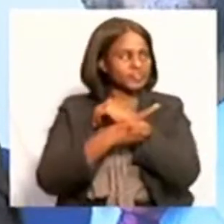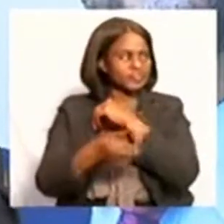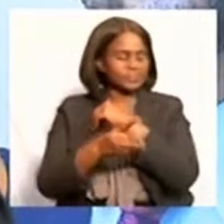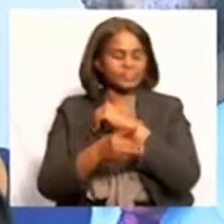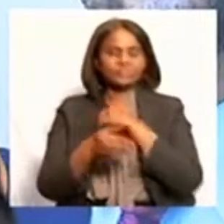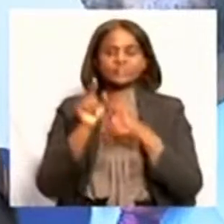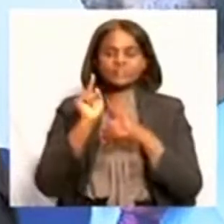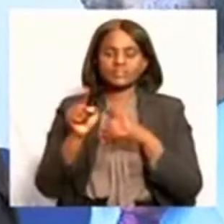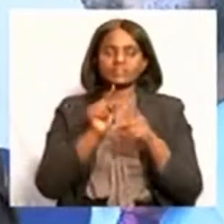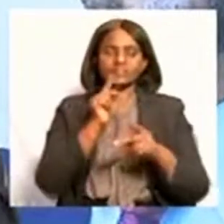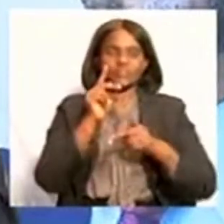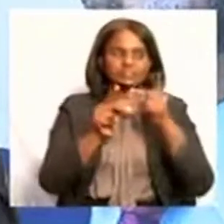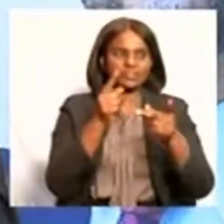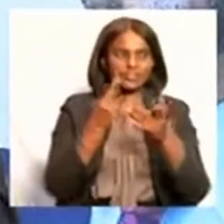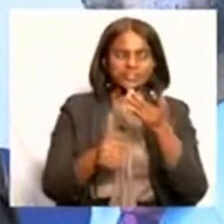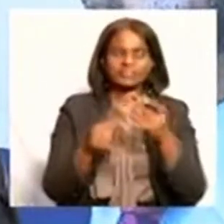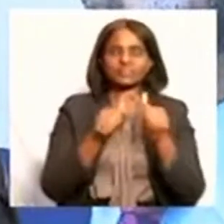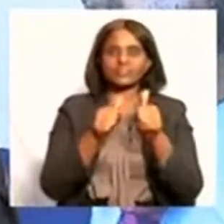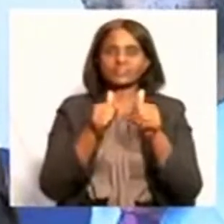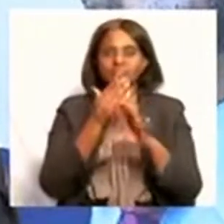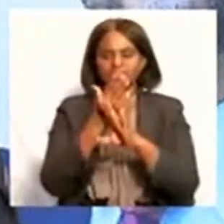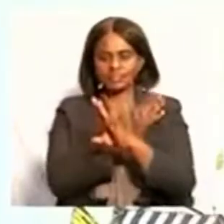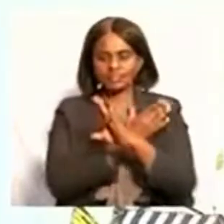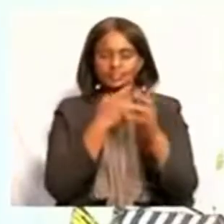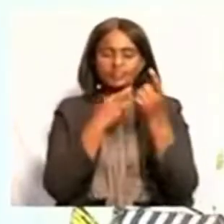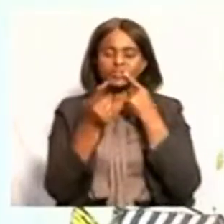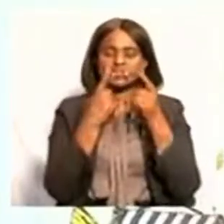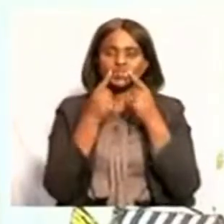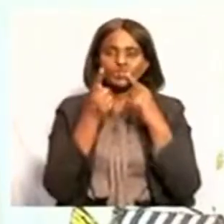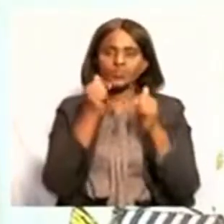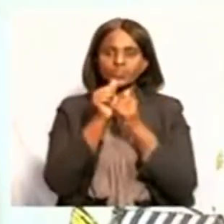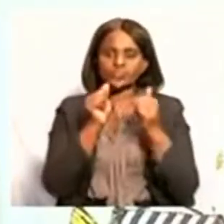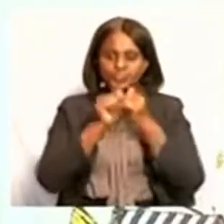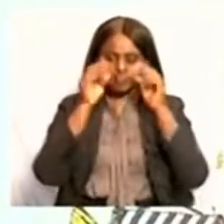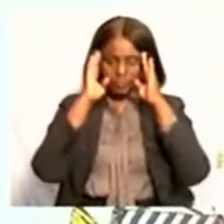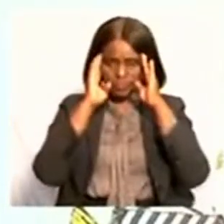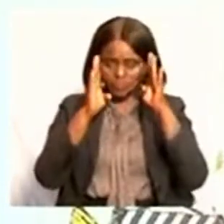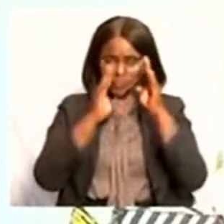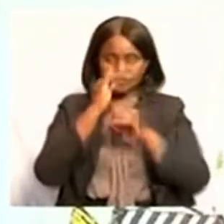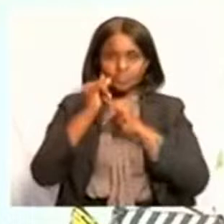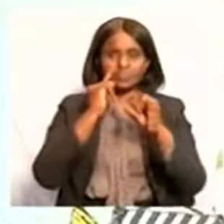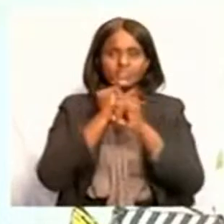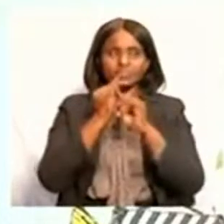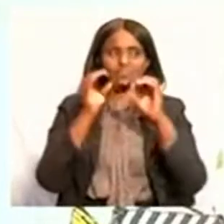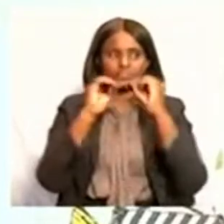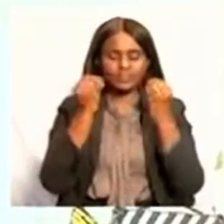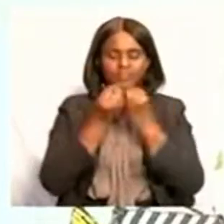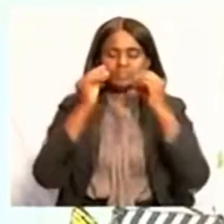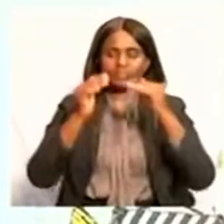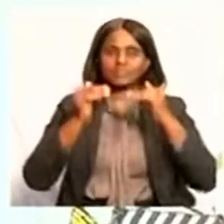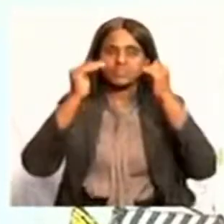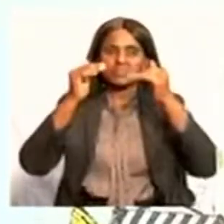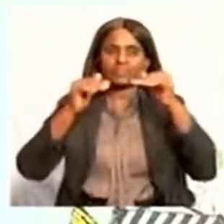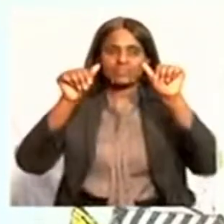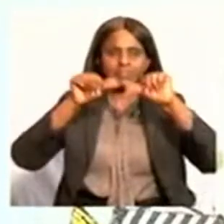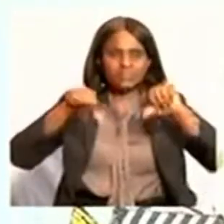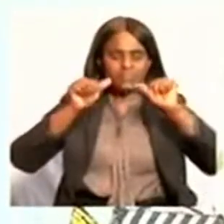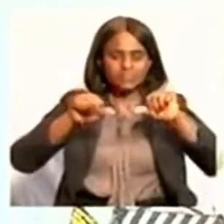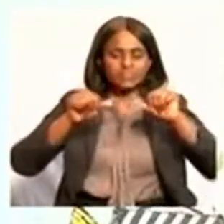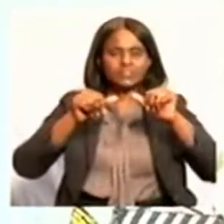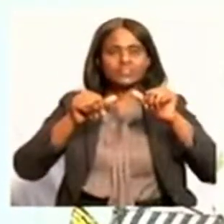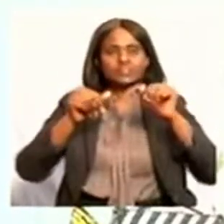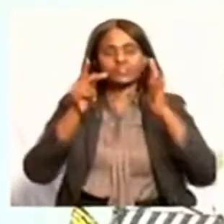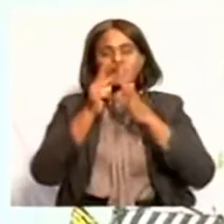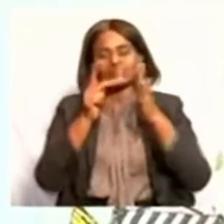So that's the procedure that follows. Right. Earlier we did talk about that we are focusing on the International Organization of Supreme Audit Institutions, Principle